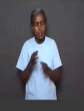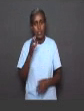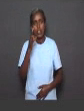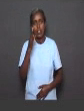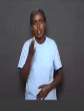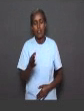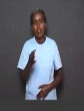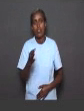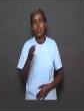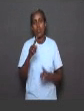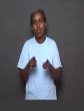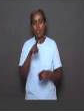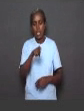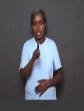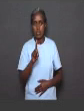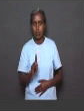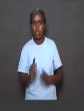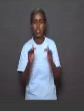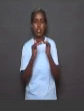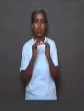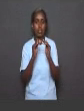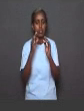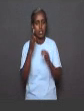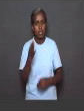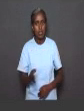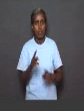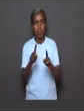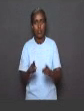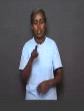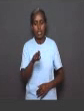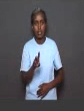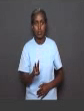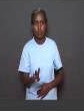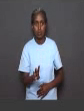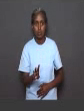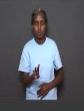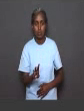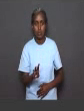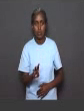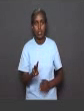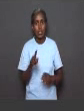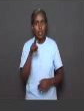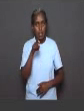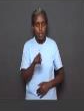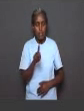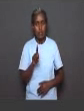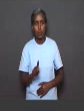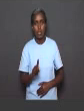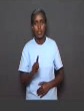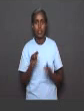If f of x1 equals f of x2,